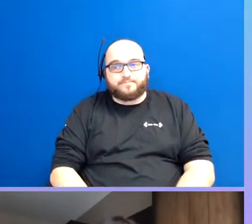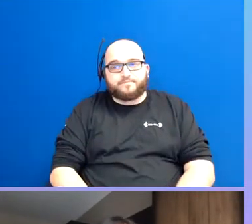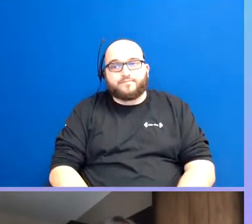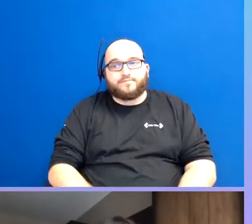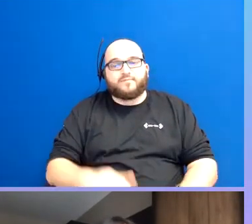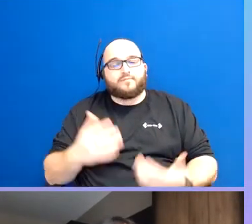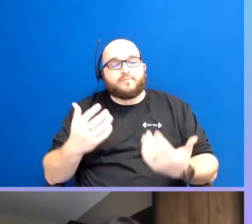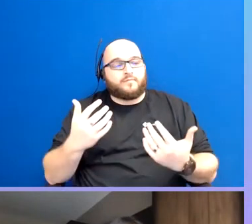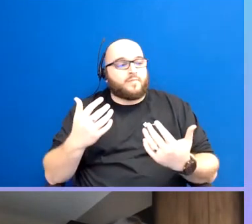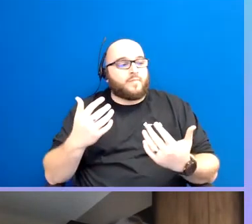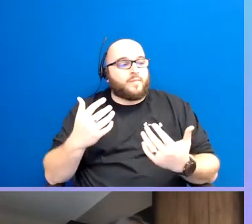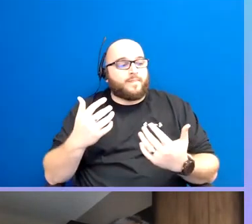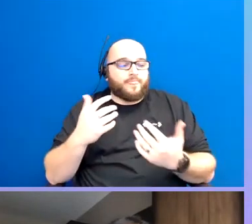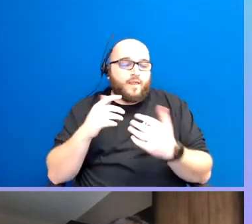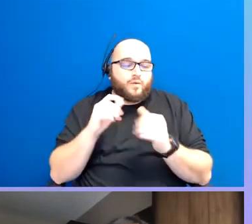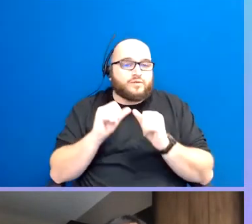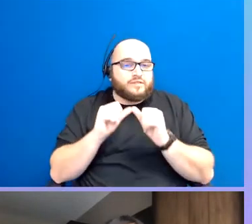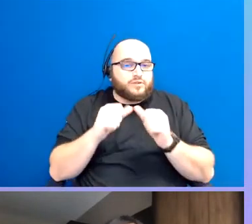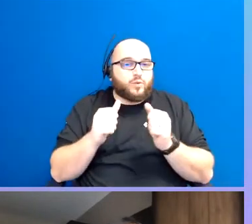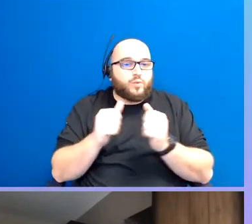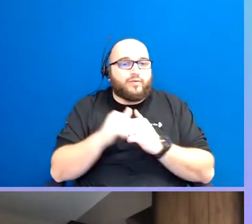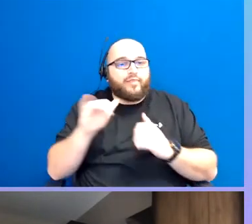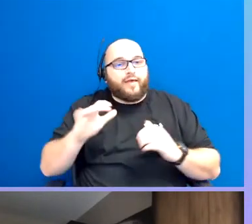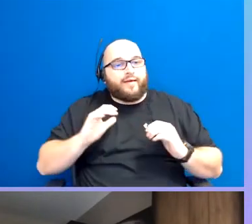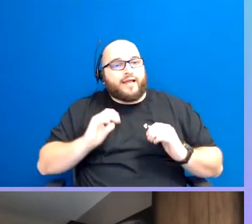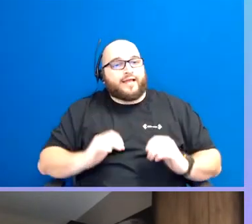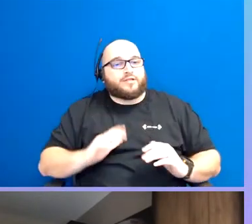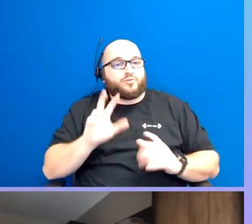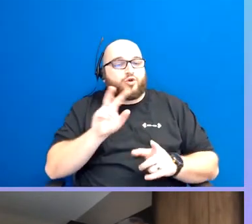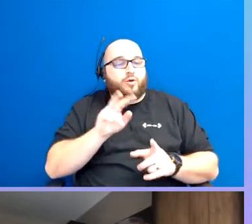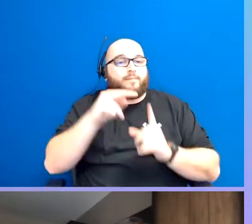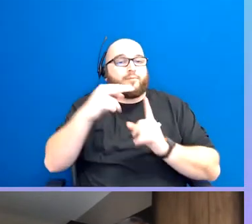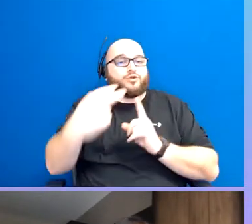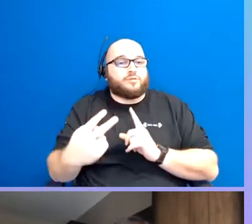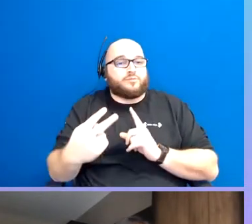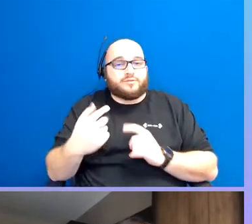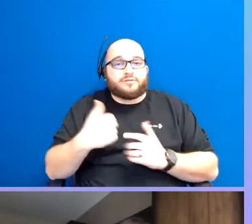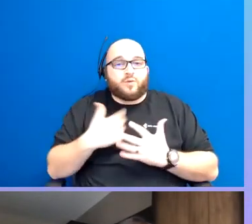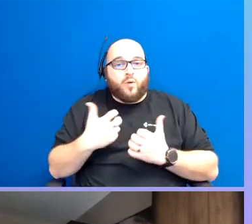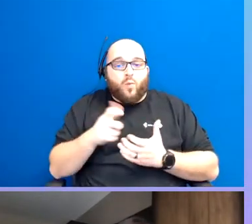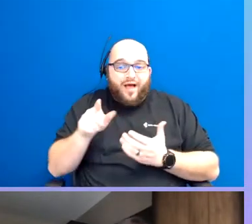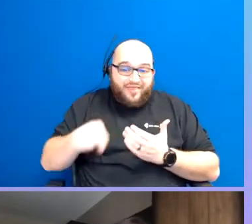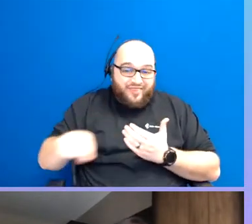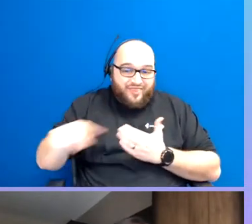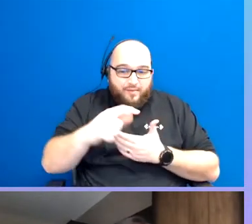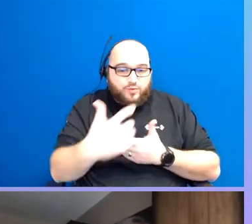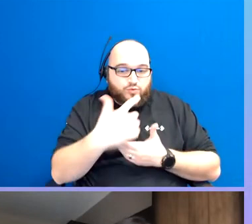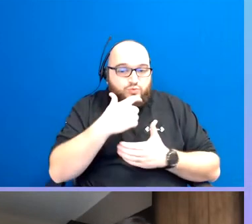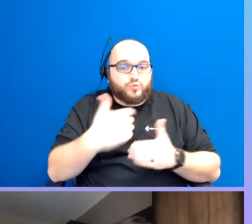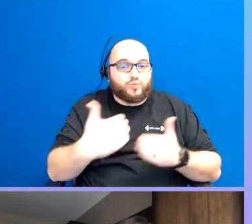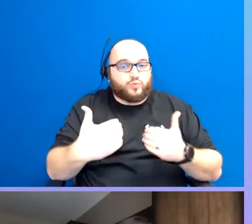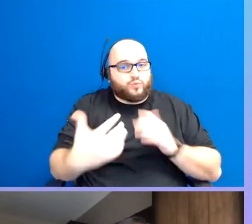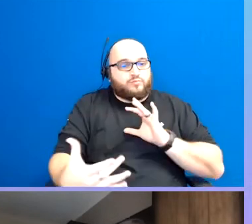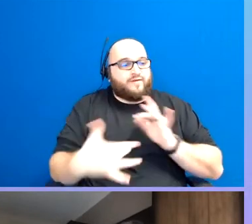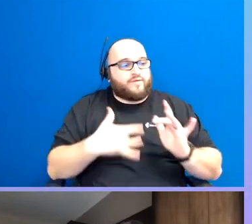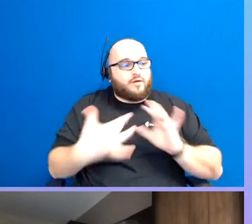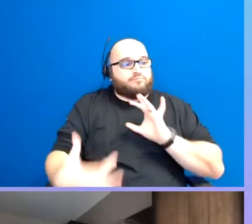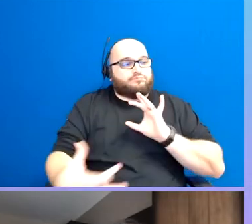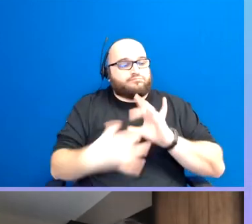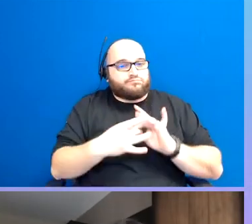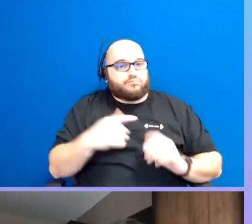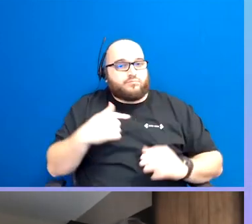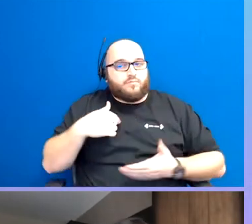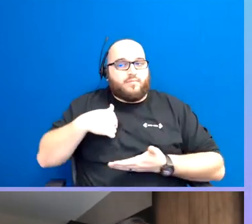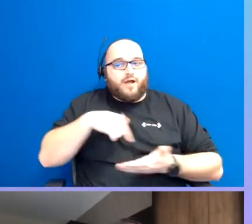Continuing in the same theme, my next goal is helping audiences connect with our content. And one of the ways I'm